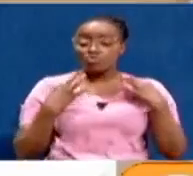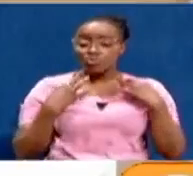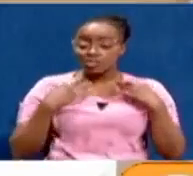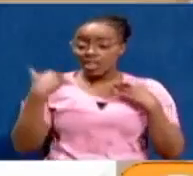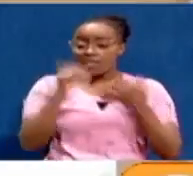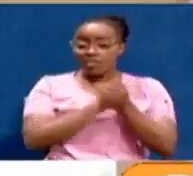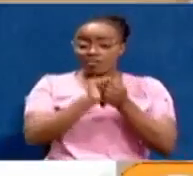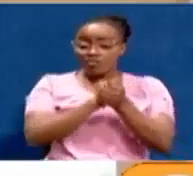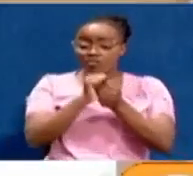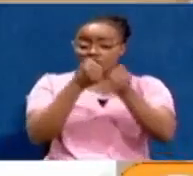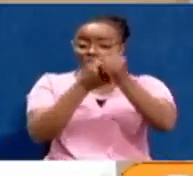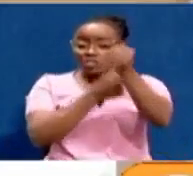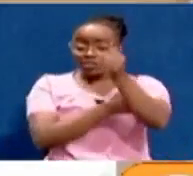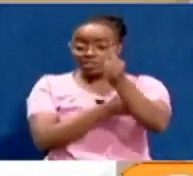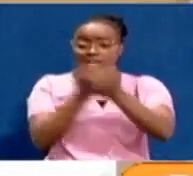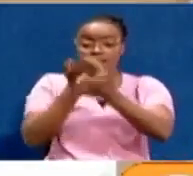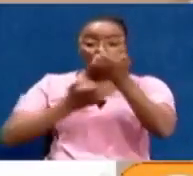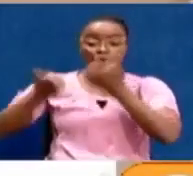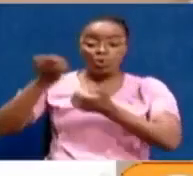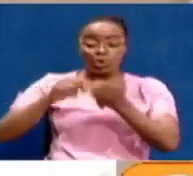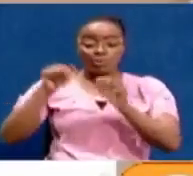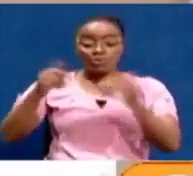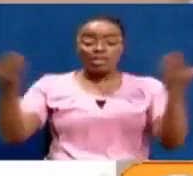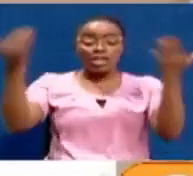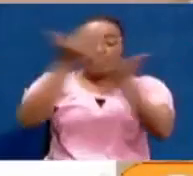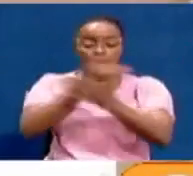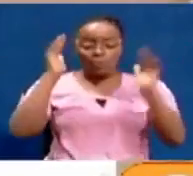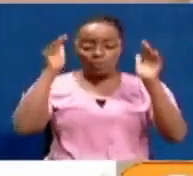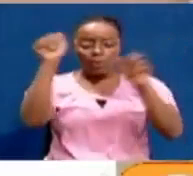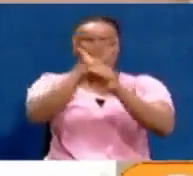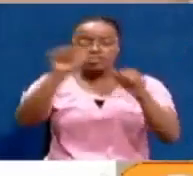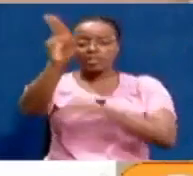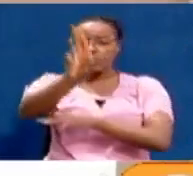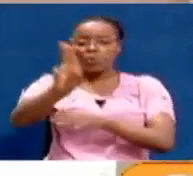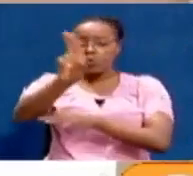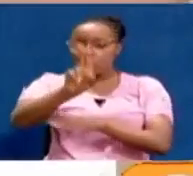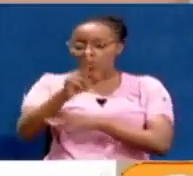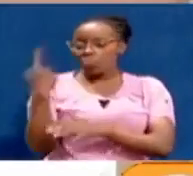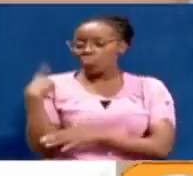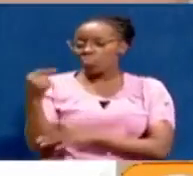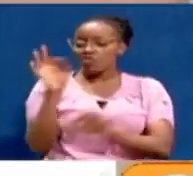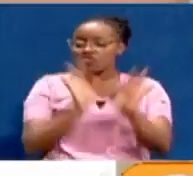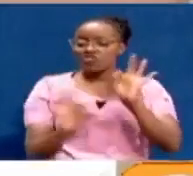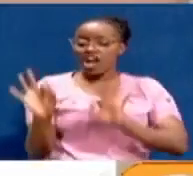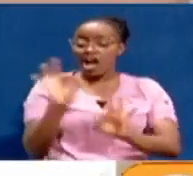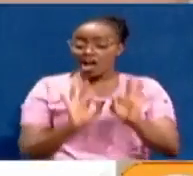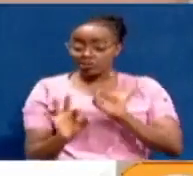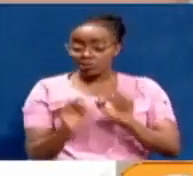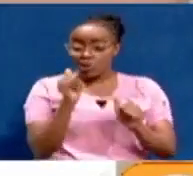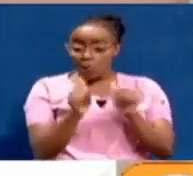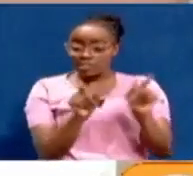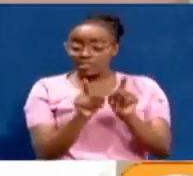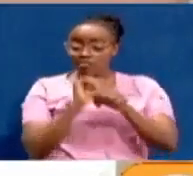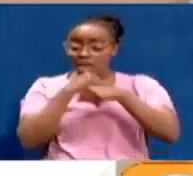on Fridays to support the economy. Tonight, a look at President Uhuru Kenyatta's latest fashion fad that